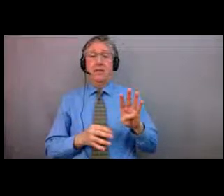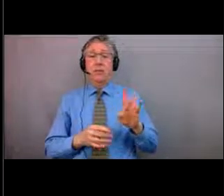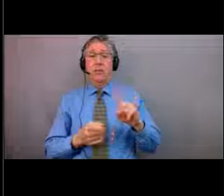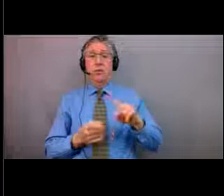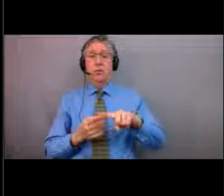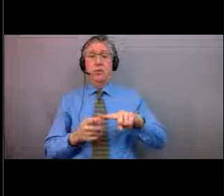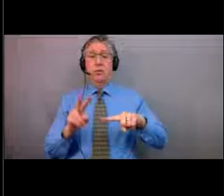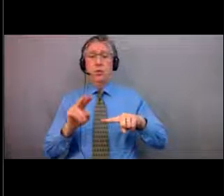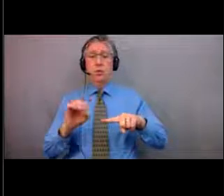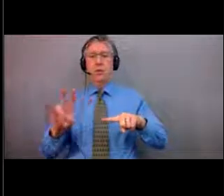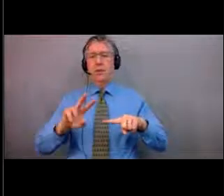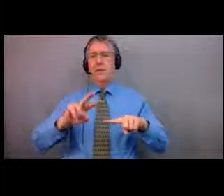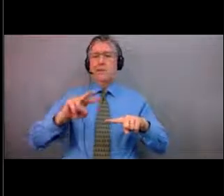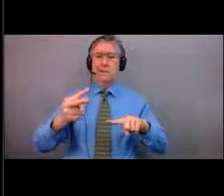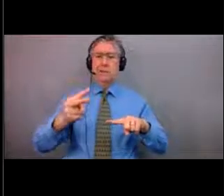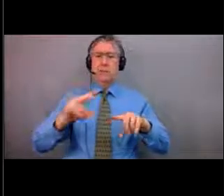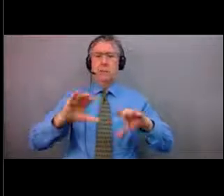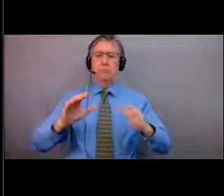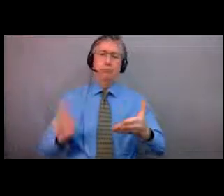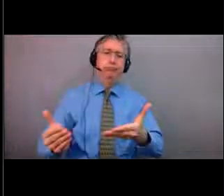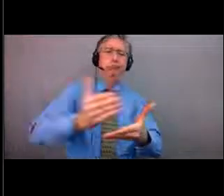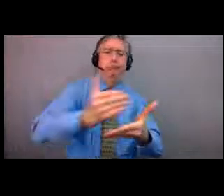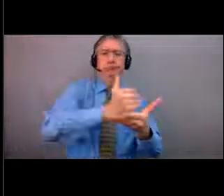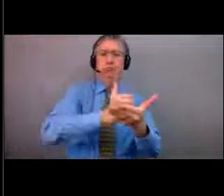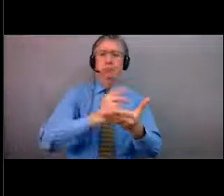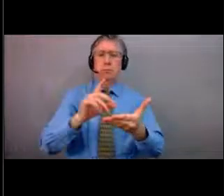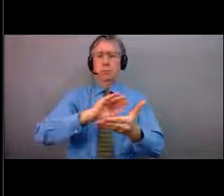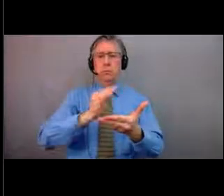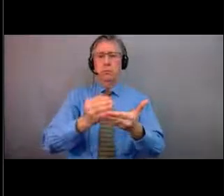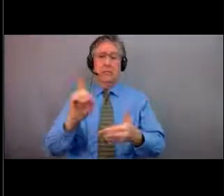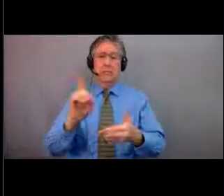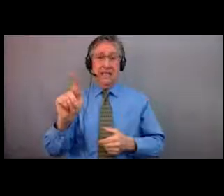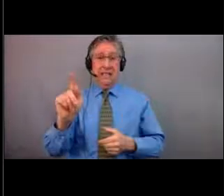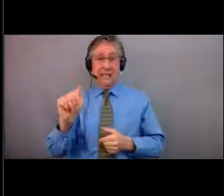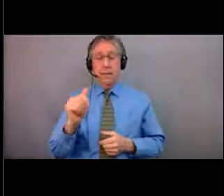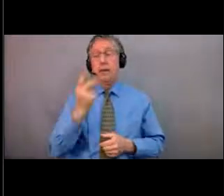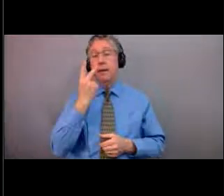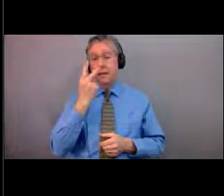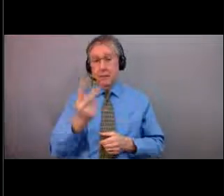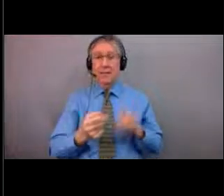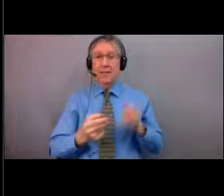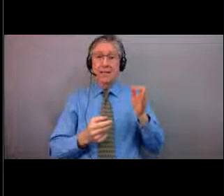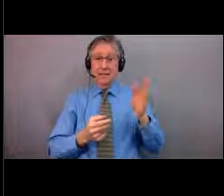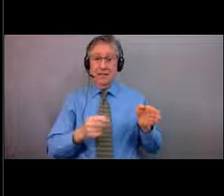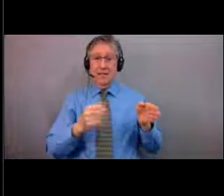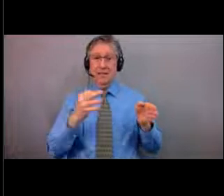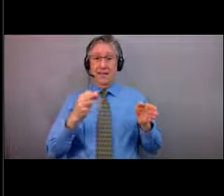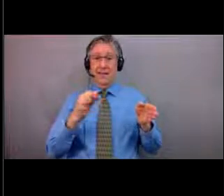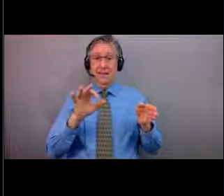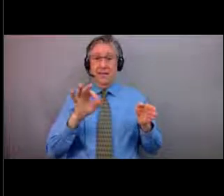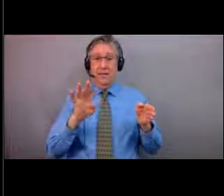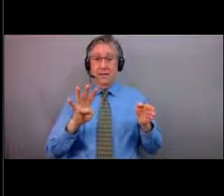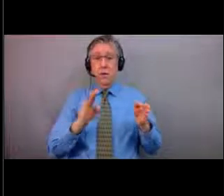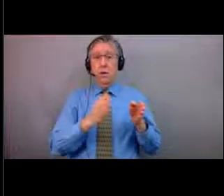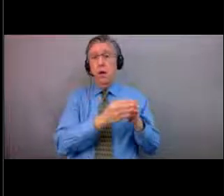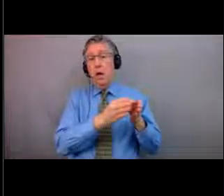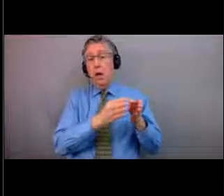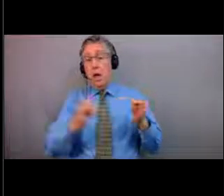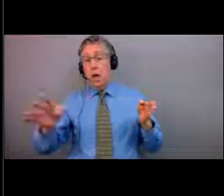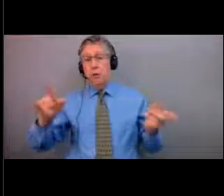2007. And this shows the changes that have taken place since 1994, with strong accumulation in